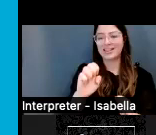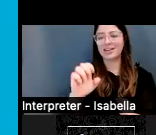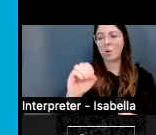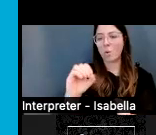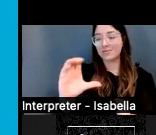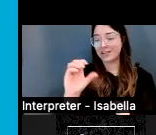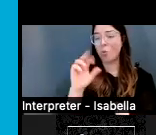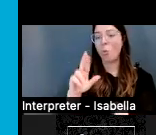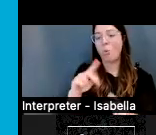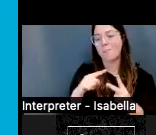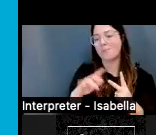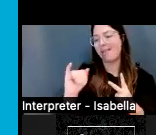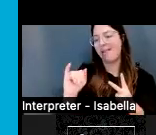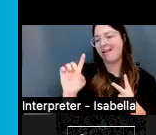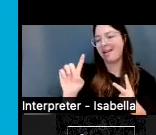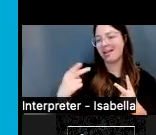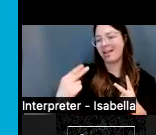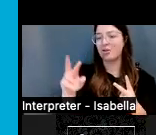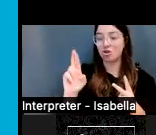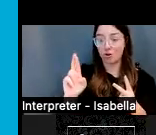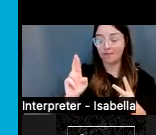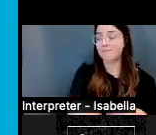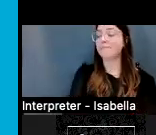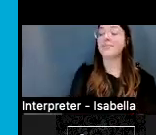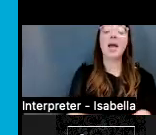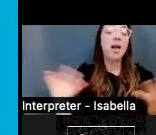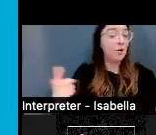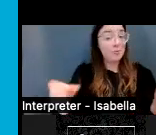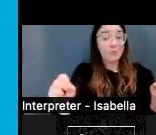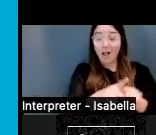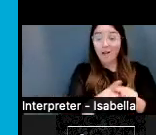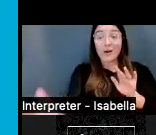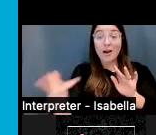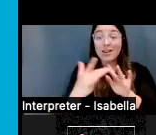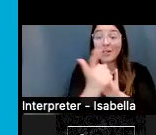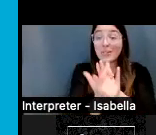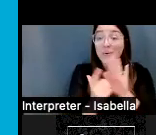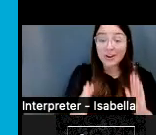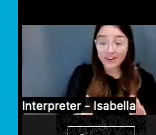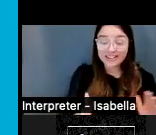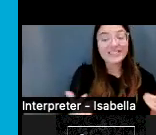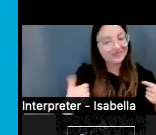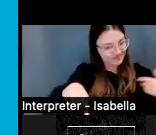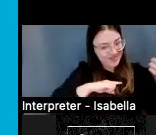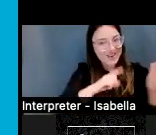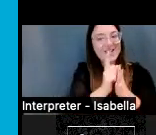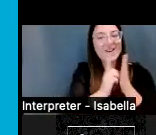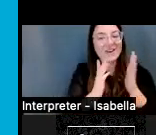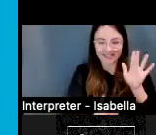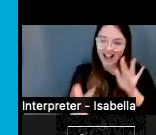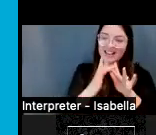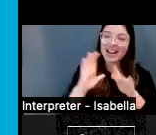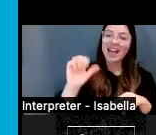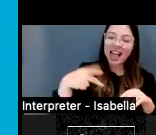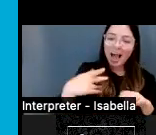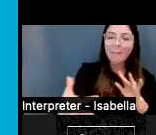contact lawyers for assistance, and to that end, you can contact us again. You can contact CAP or Equip for Equality, and we can talk with you about your situation. We can